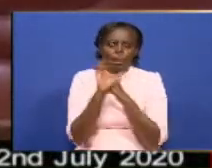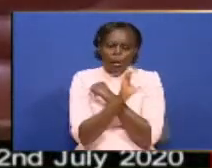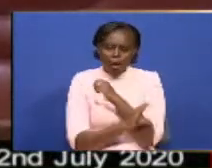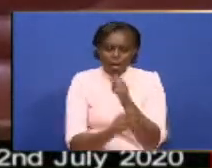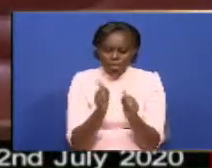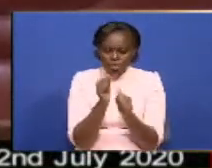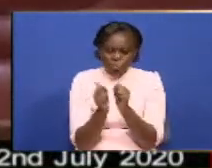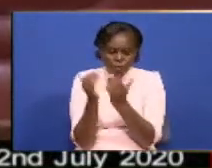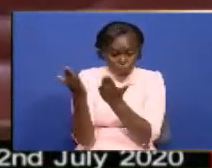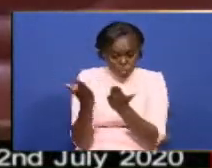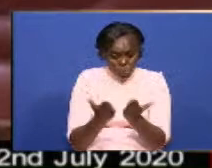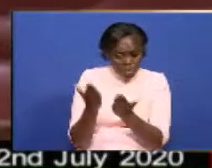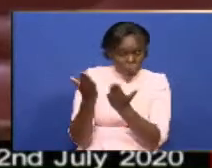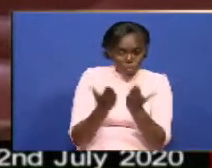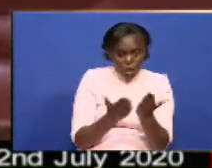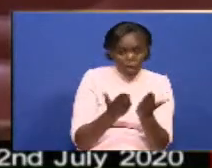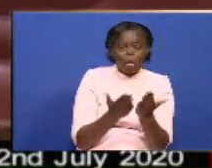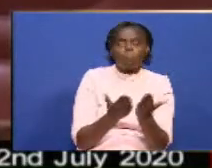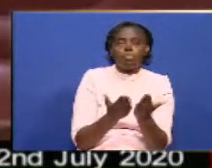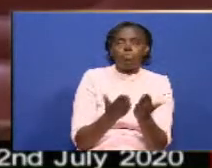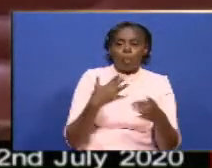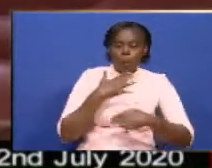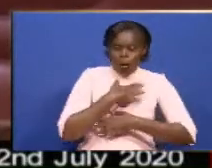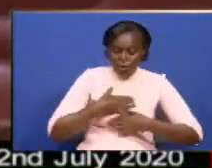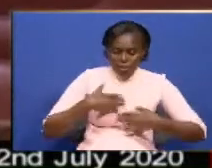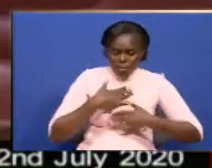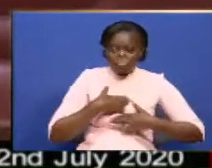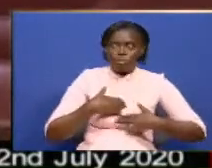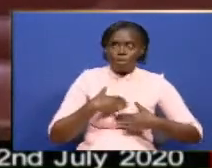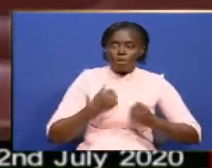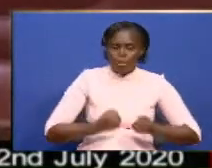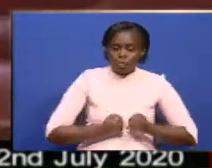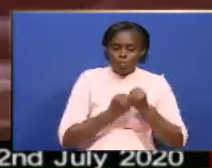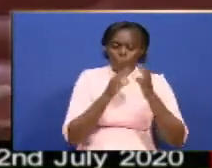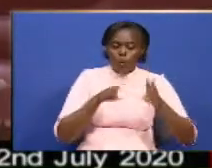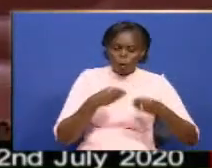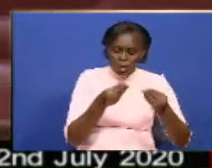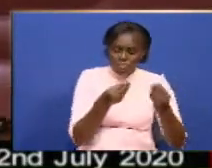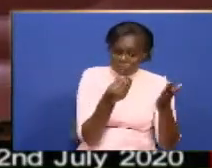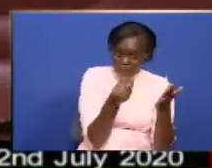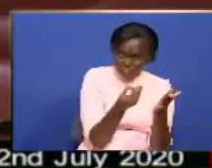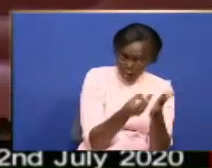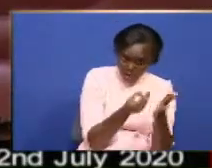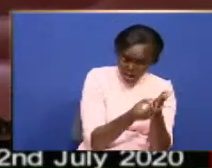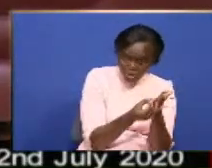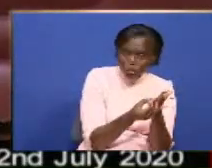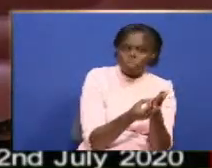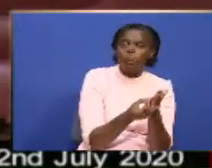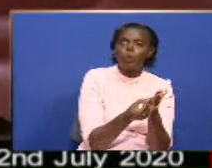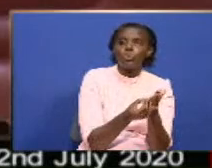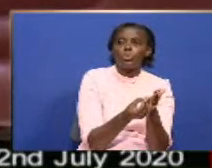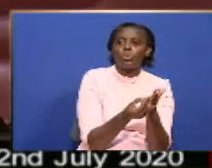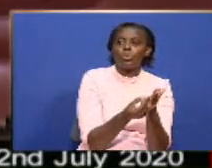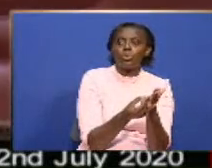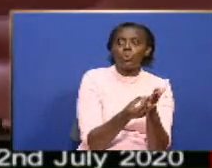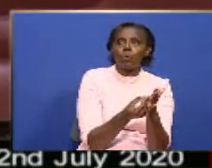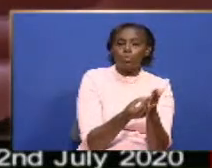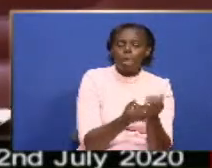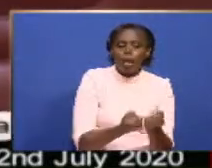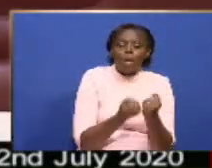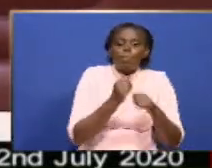are hosting, or the host communities. It's calling them support in terms of financial, in terms of, helping